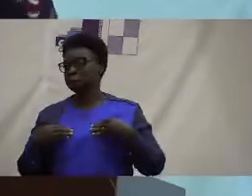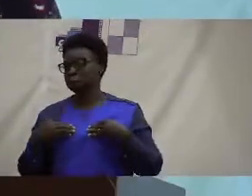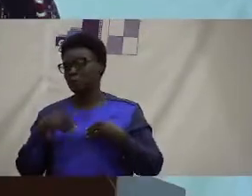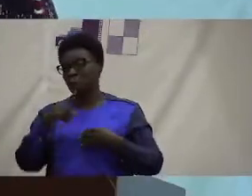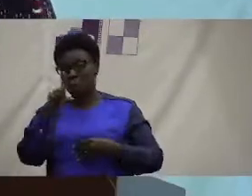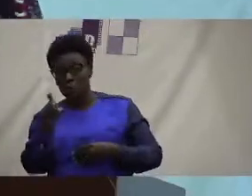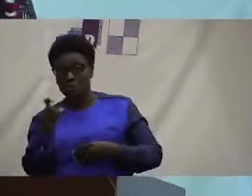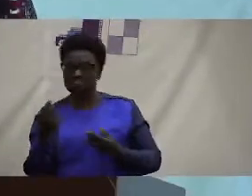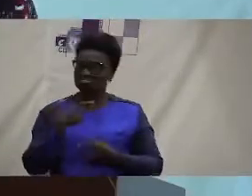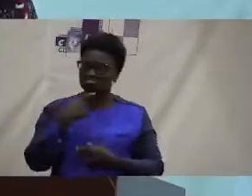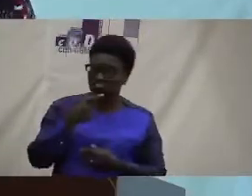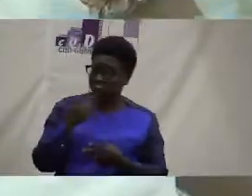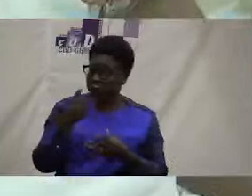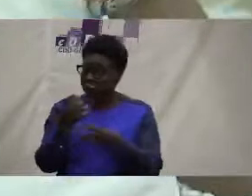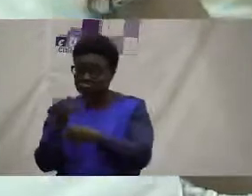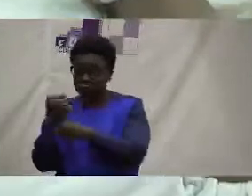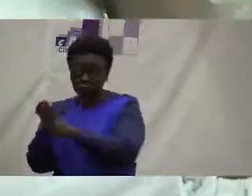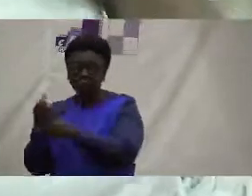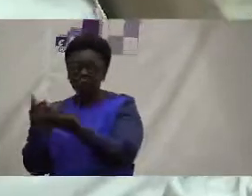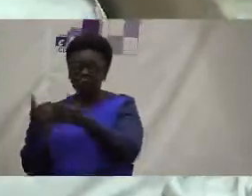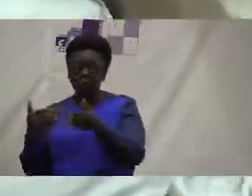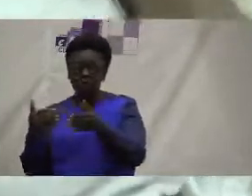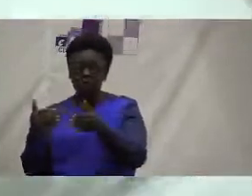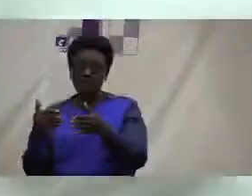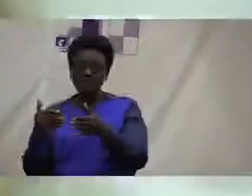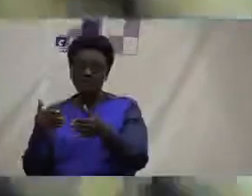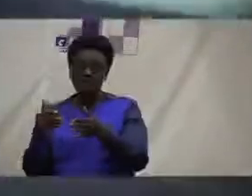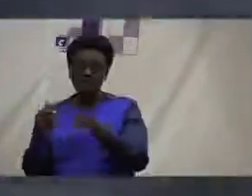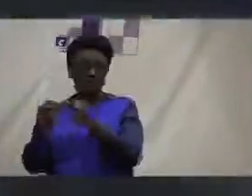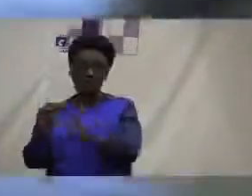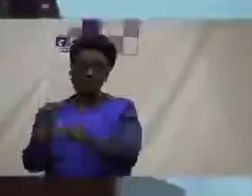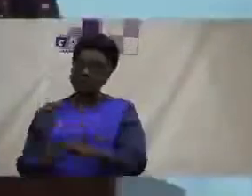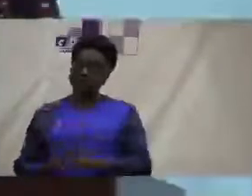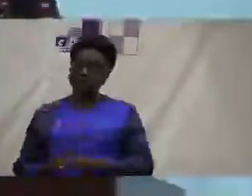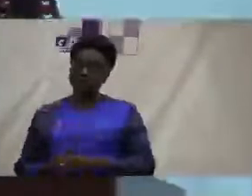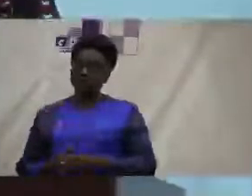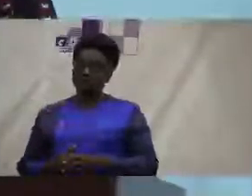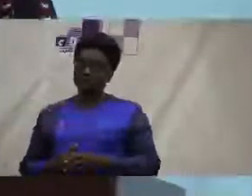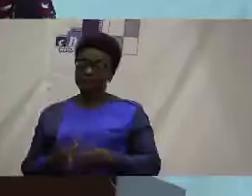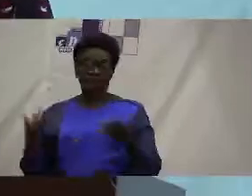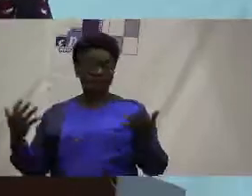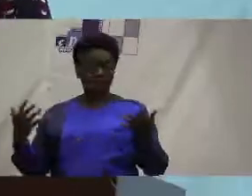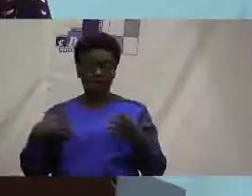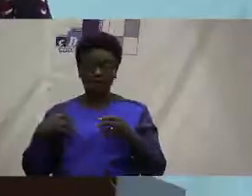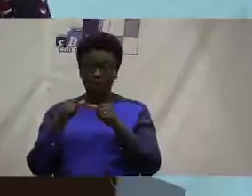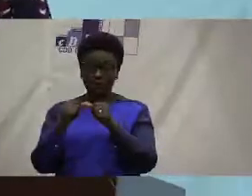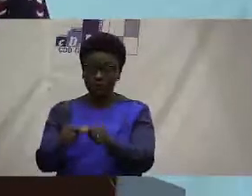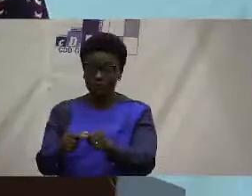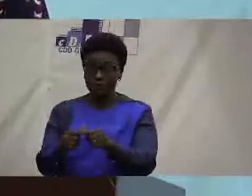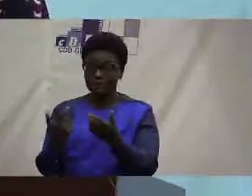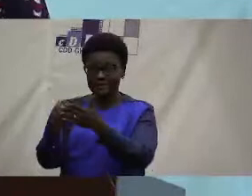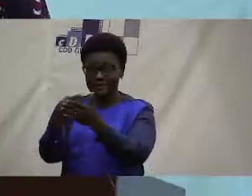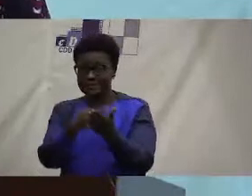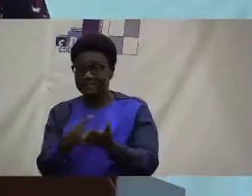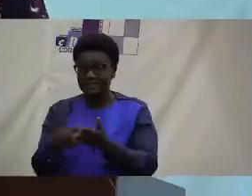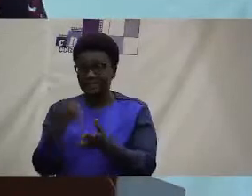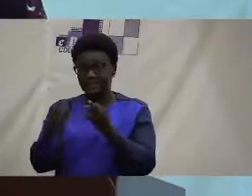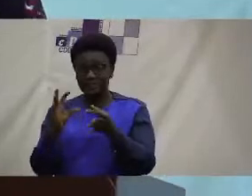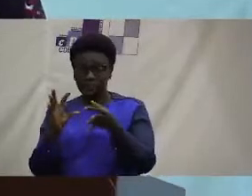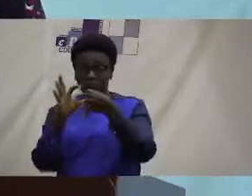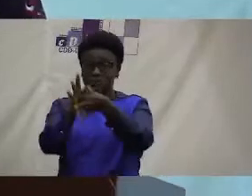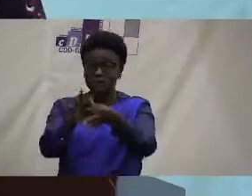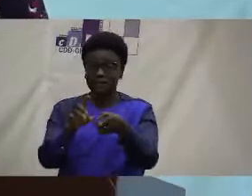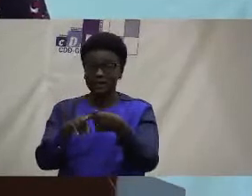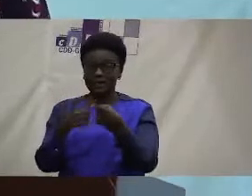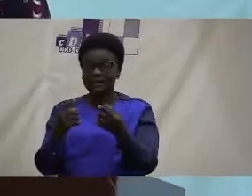comments briefly before we wrap up this evening's event. You can continue the discussion if you're joining us on social